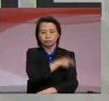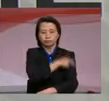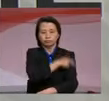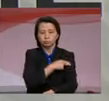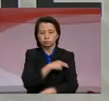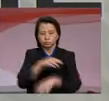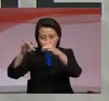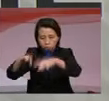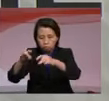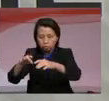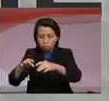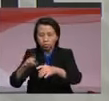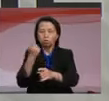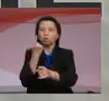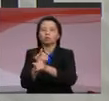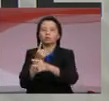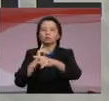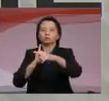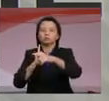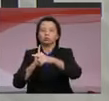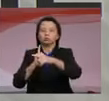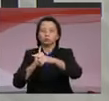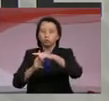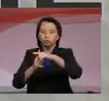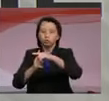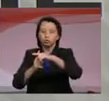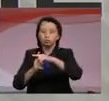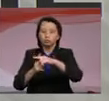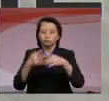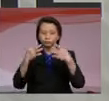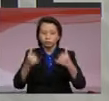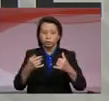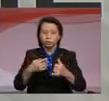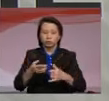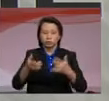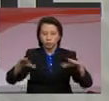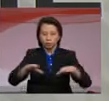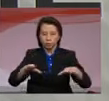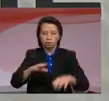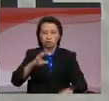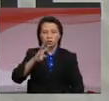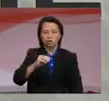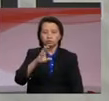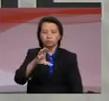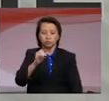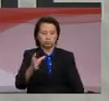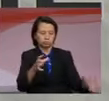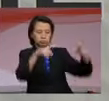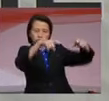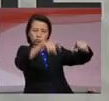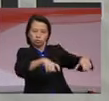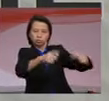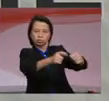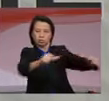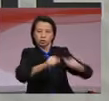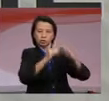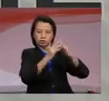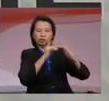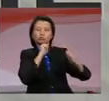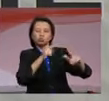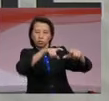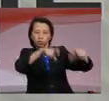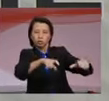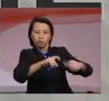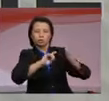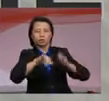we tested and then it was positive. What we did now is enhance the MCO. That means we look into area, lock down that area. and we started